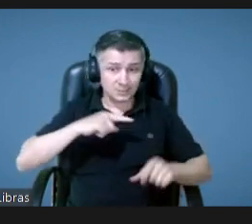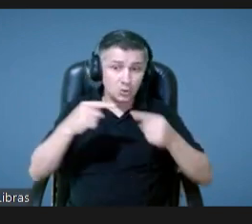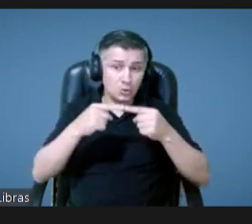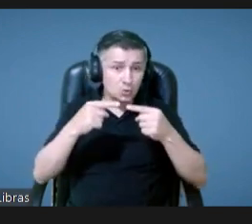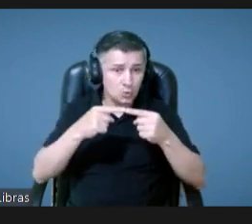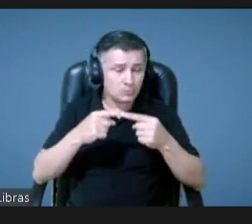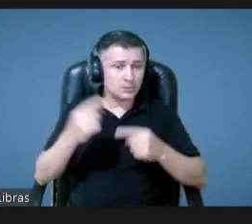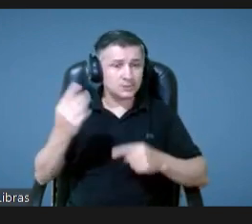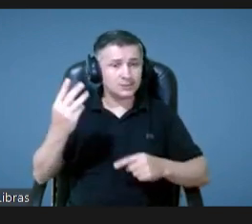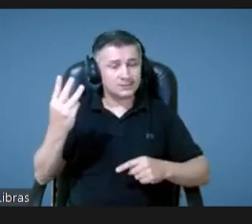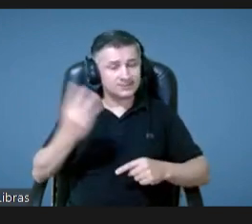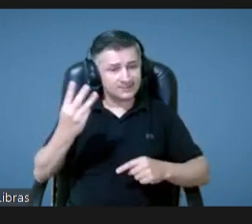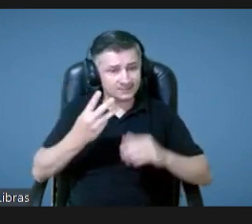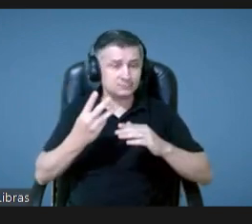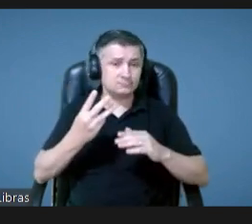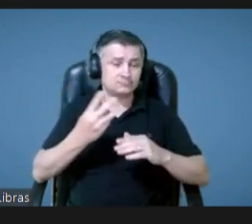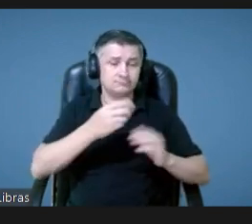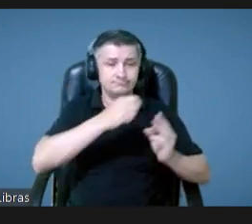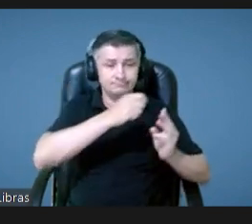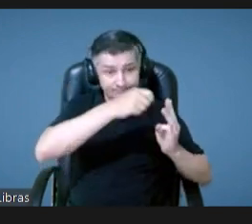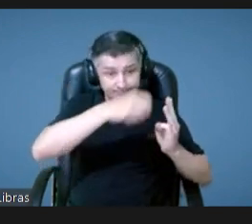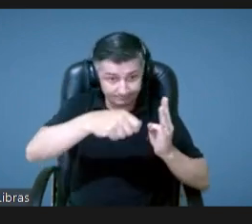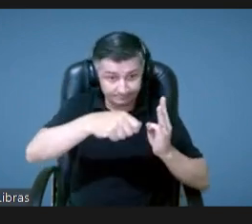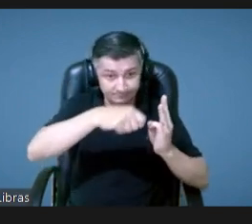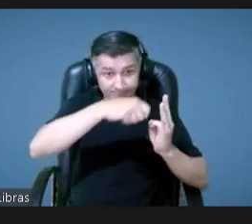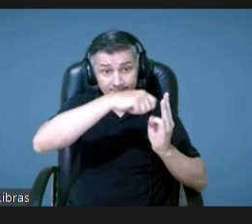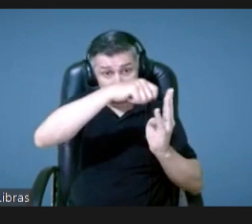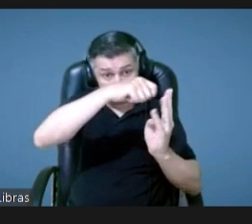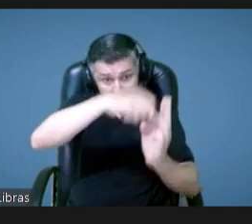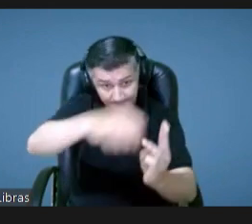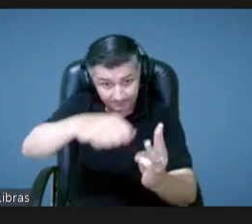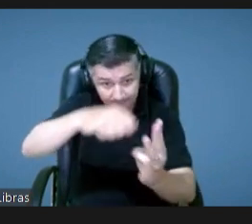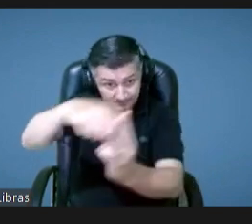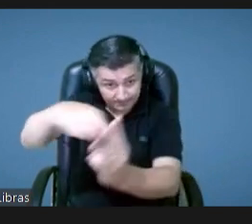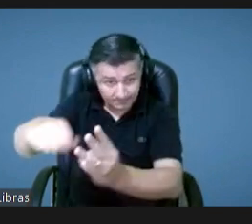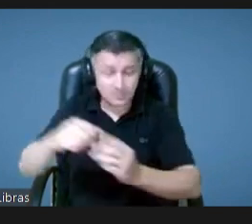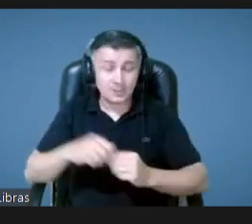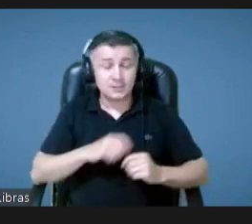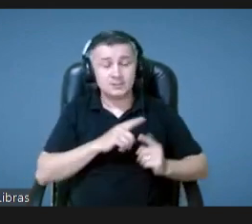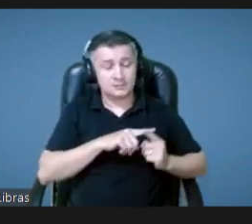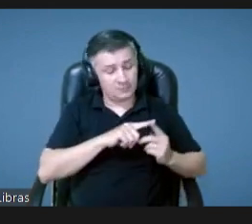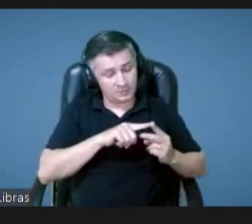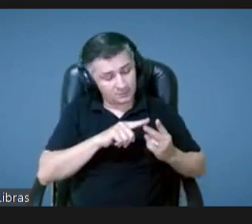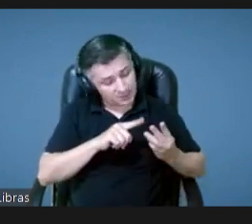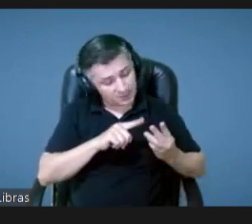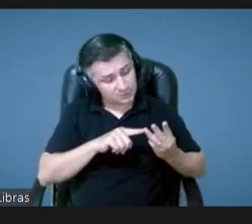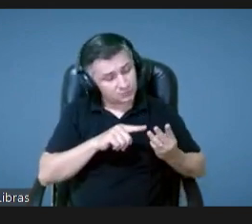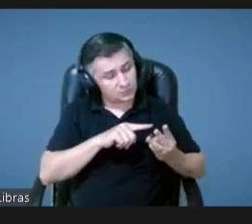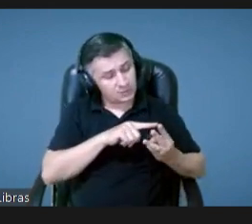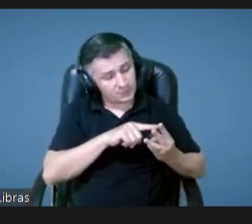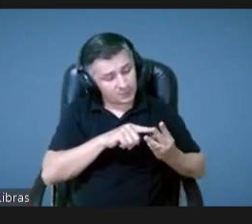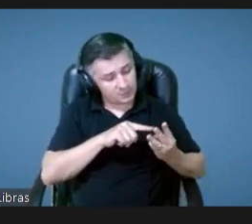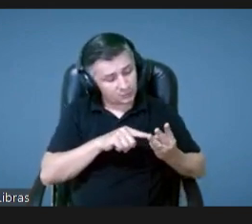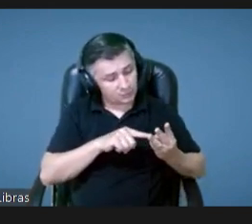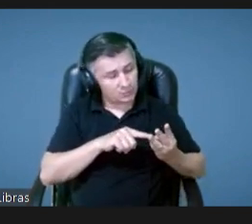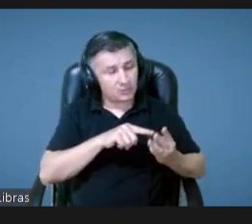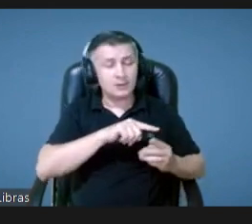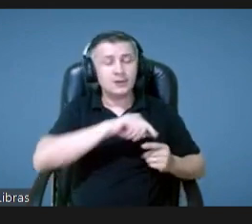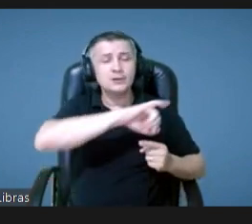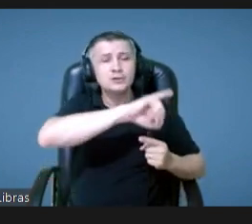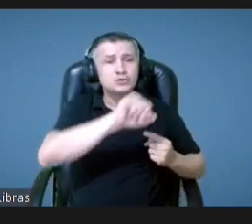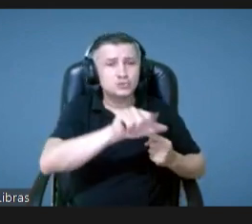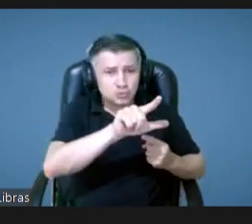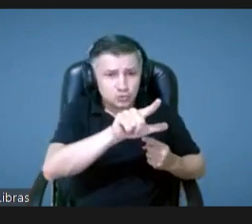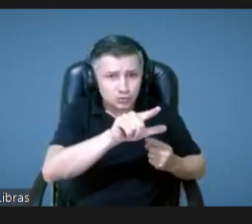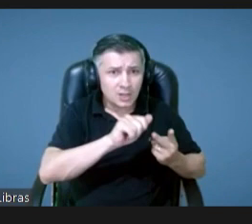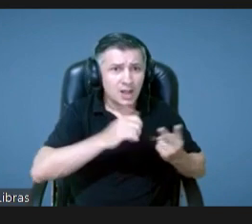do with the changes between Q3 2023 relative to Q3